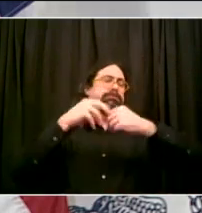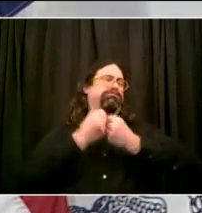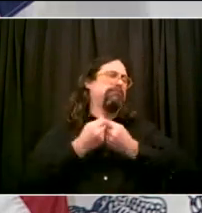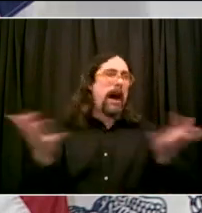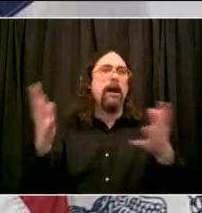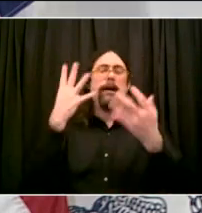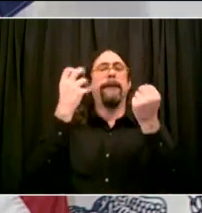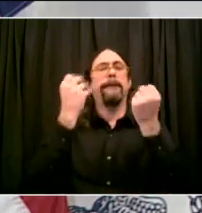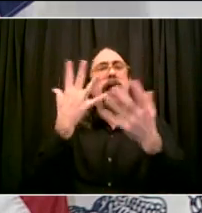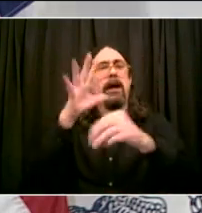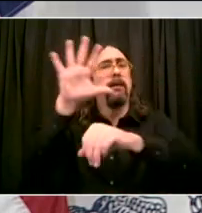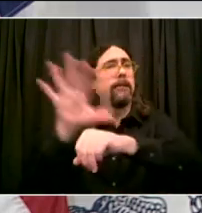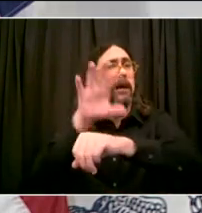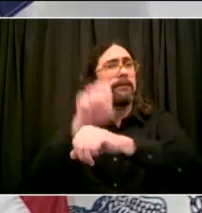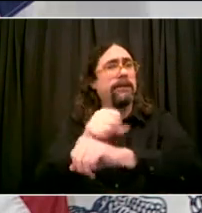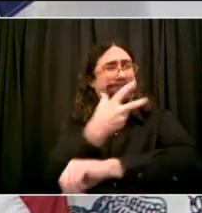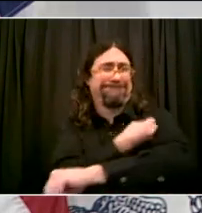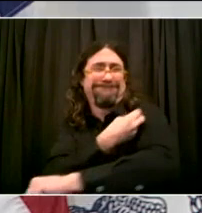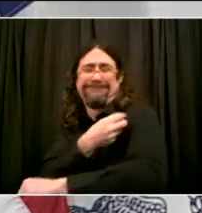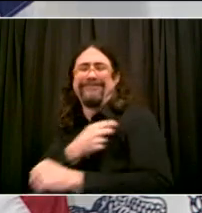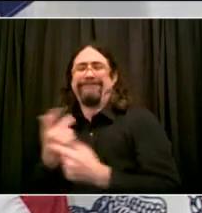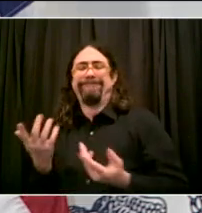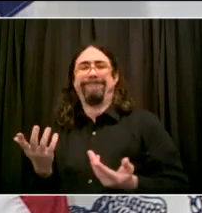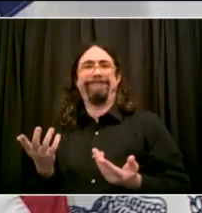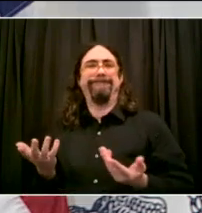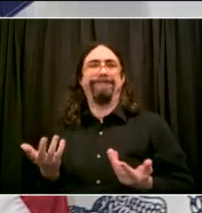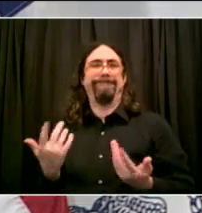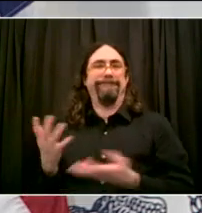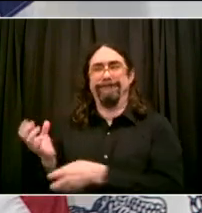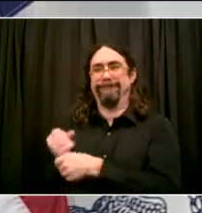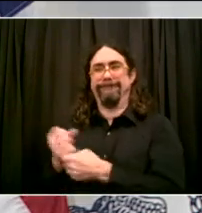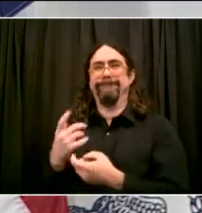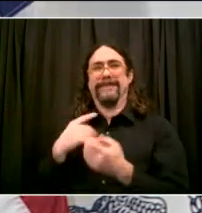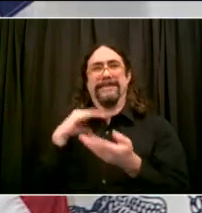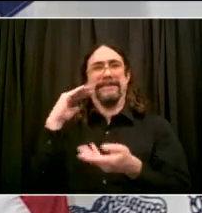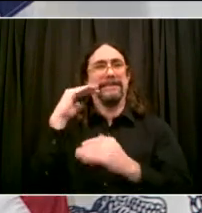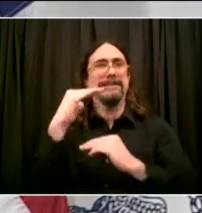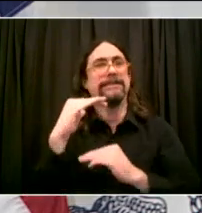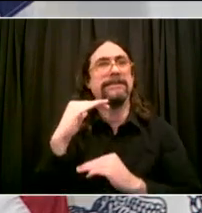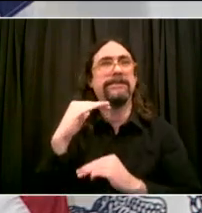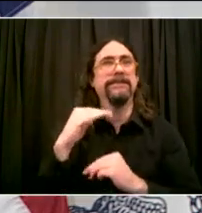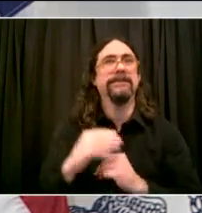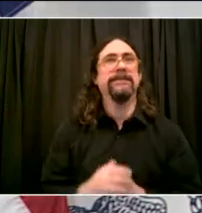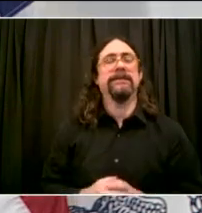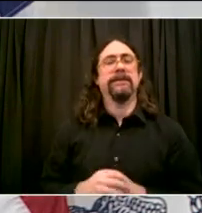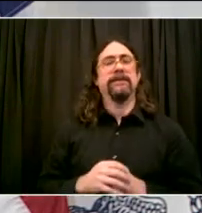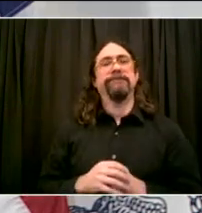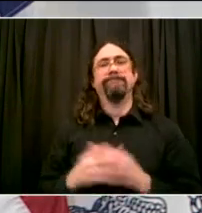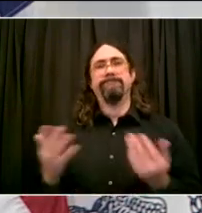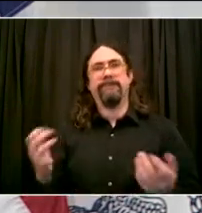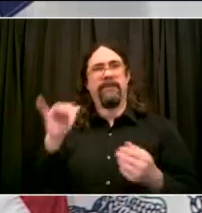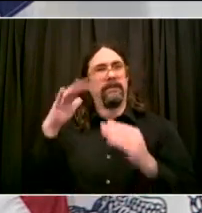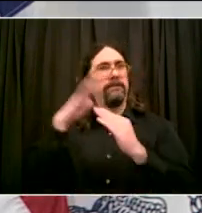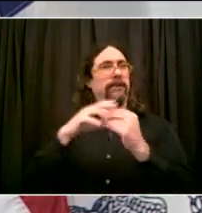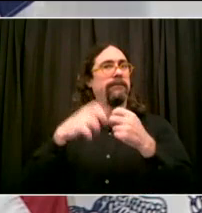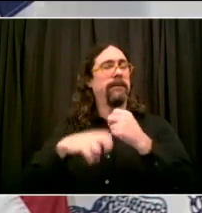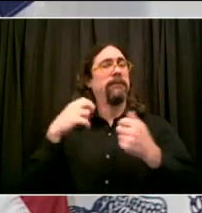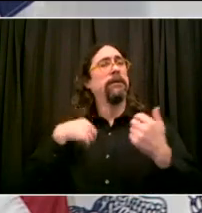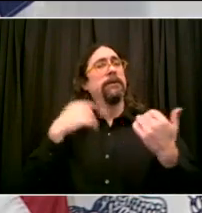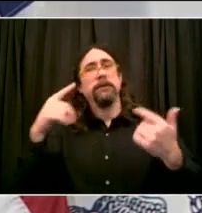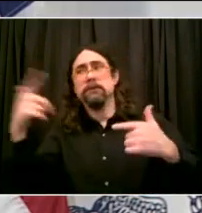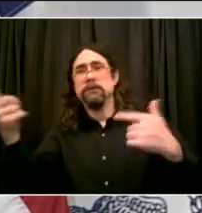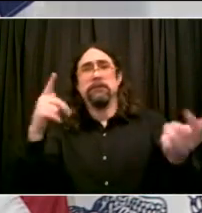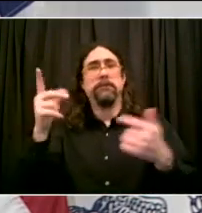and helping people have confidence and addressing disparities. Go ahead, Dr. Choksi. Thank you, sir, and thank you, Henry, for